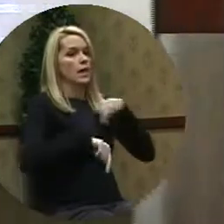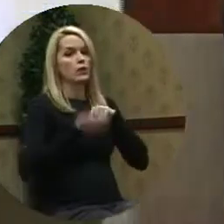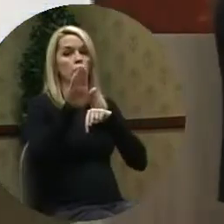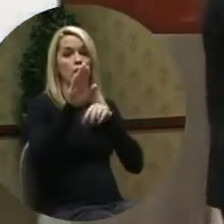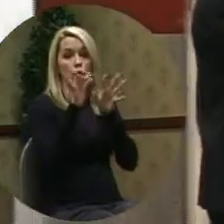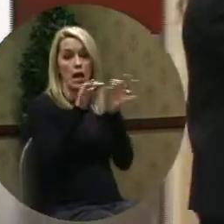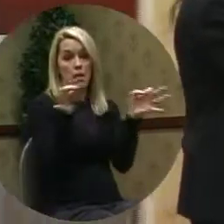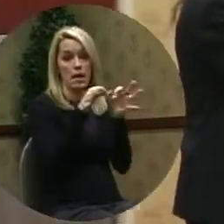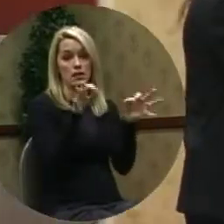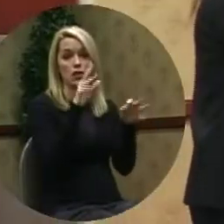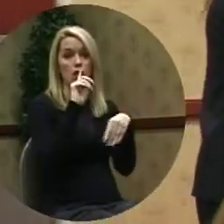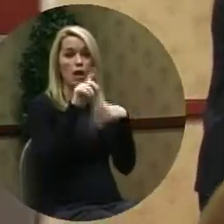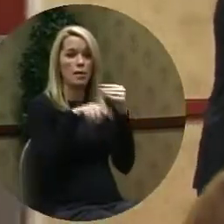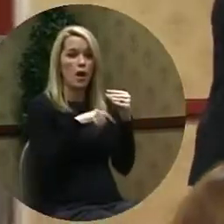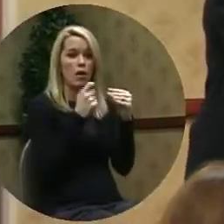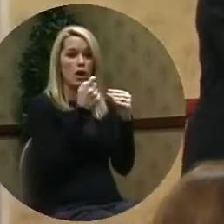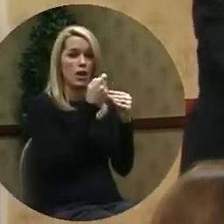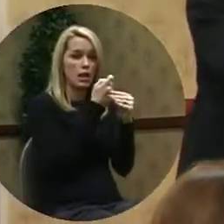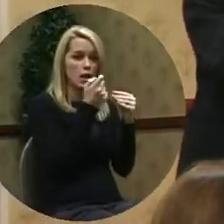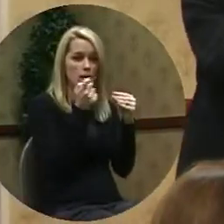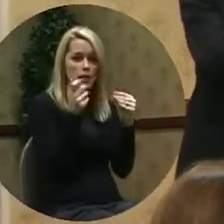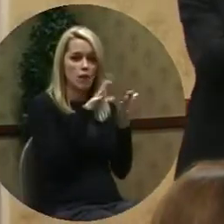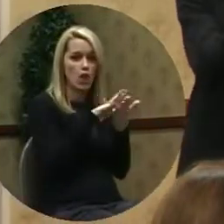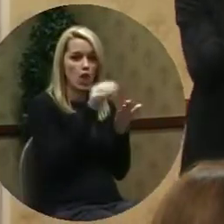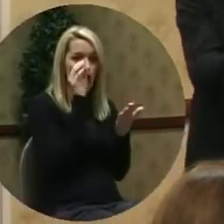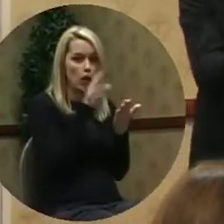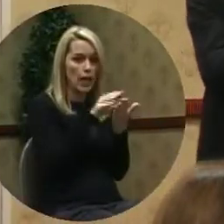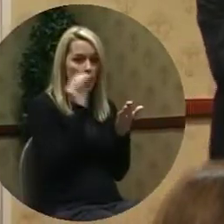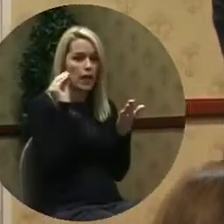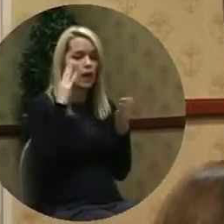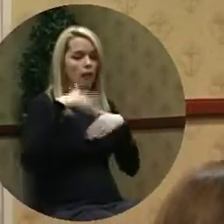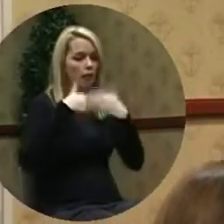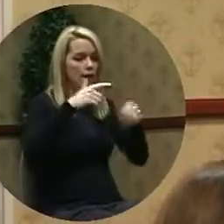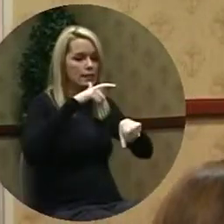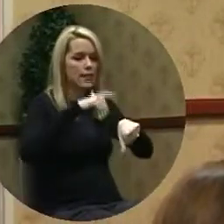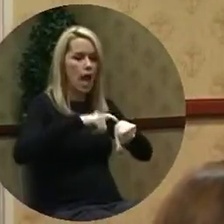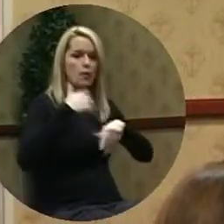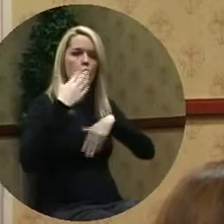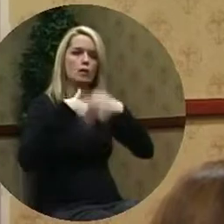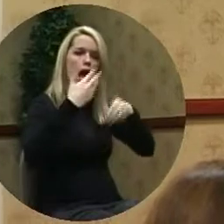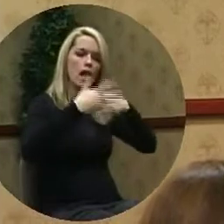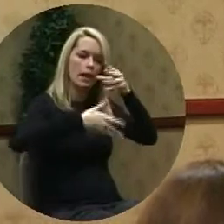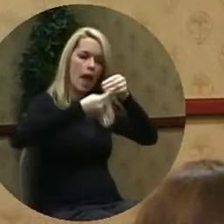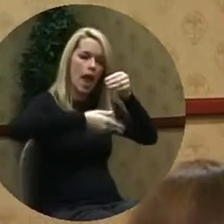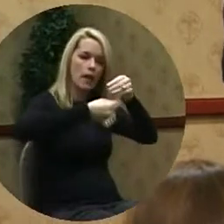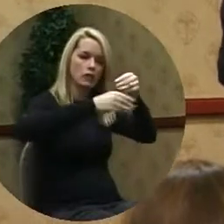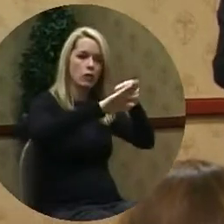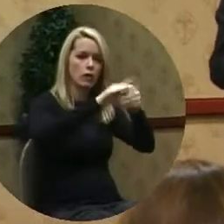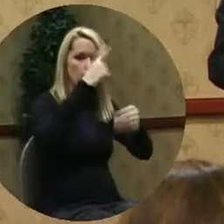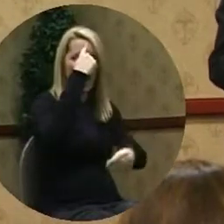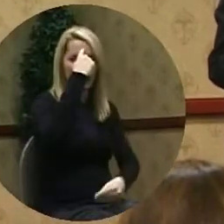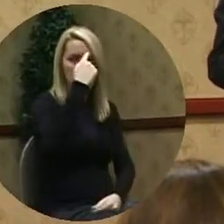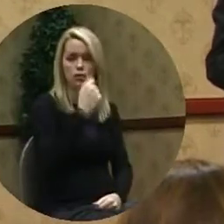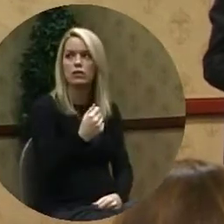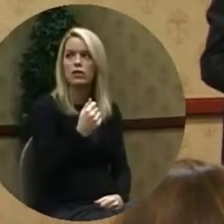made about little bits of learning over time. So let me give you an example of